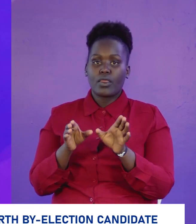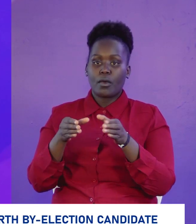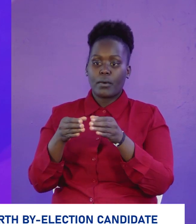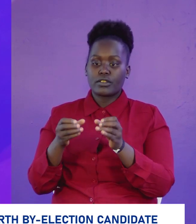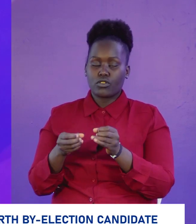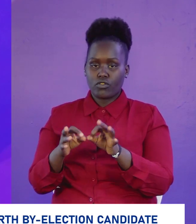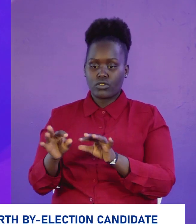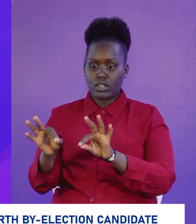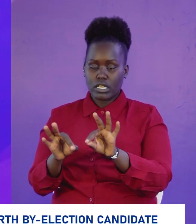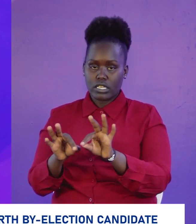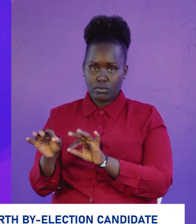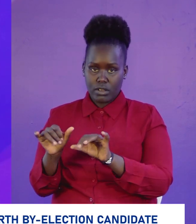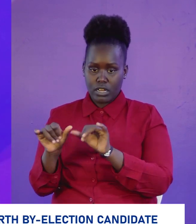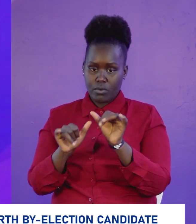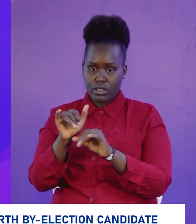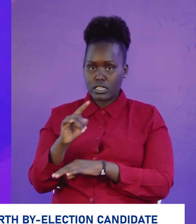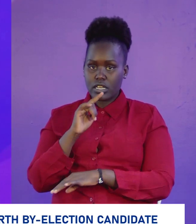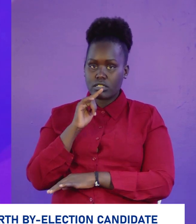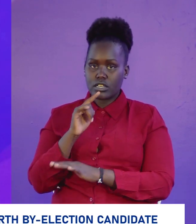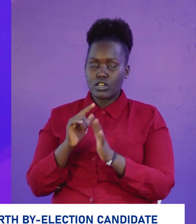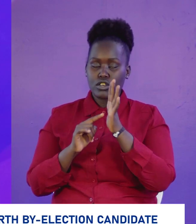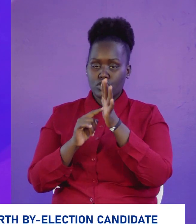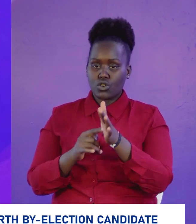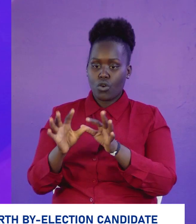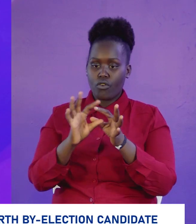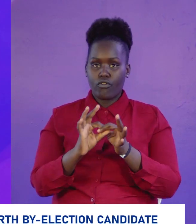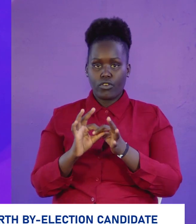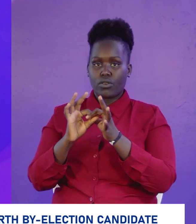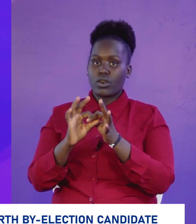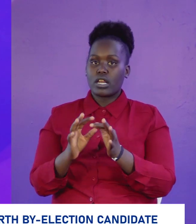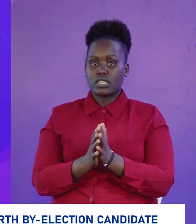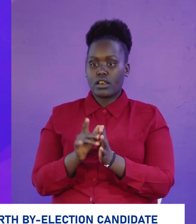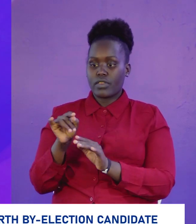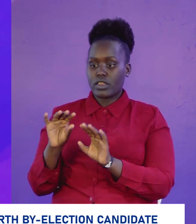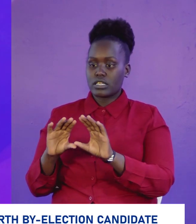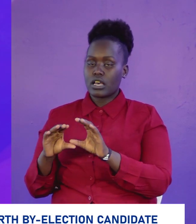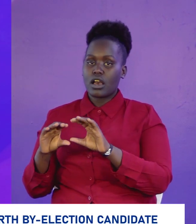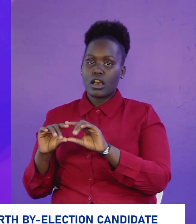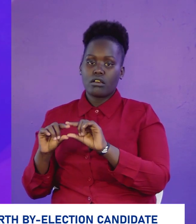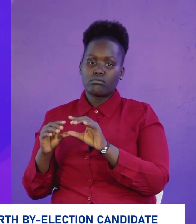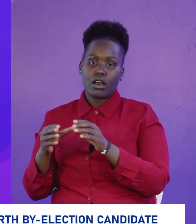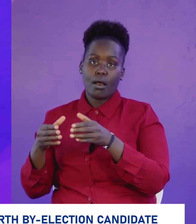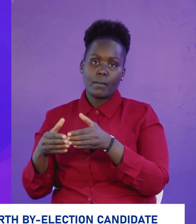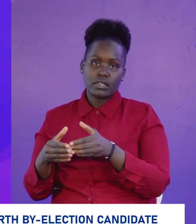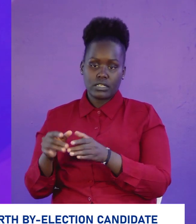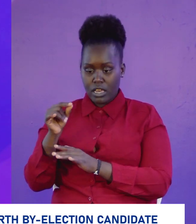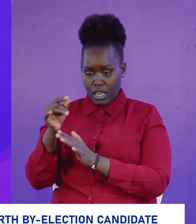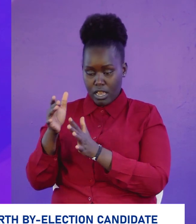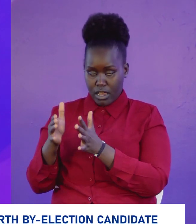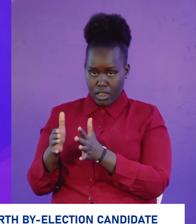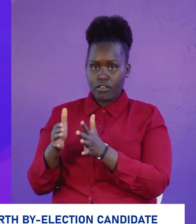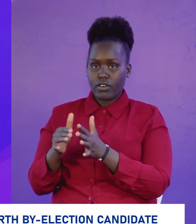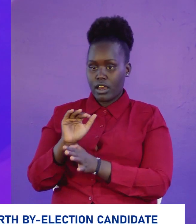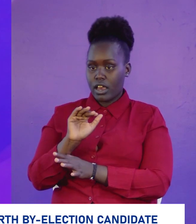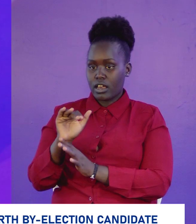described the endorsement as a show of unity within the Wiper Patriotic Front. Governor Ndeti